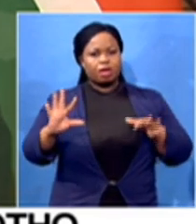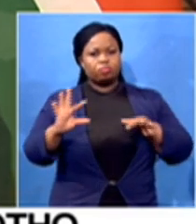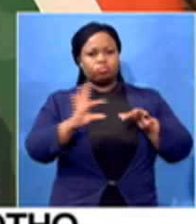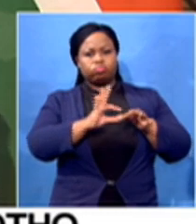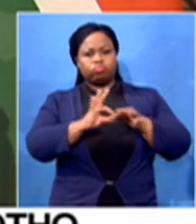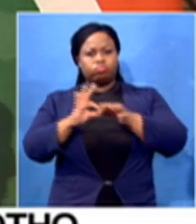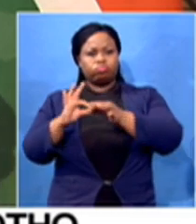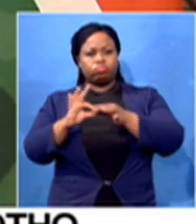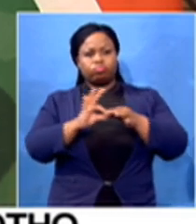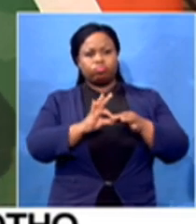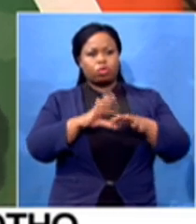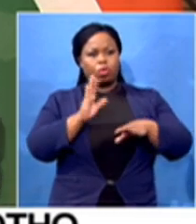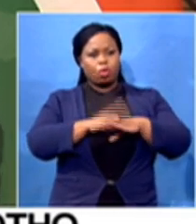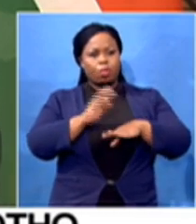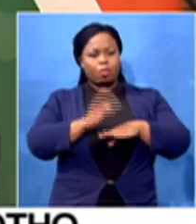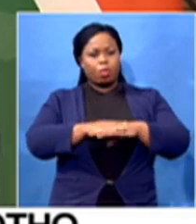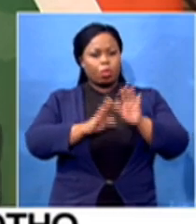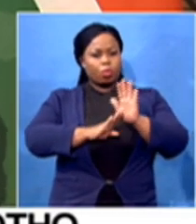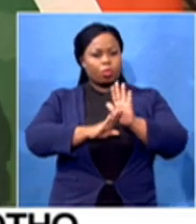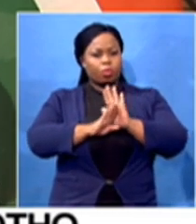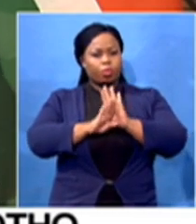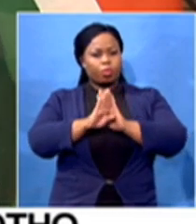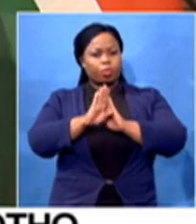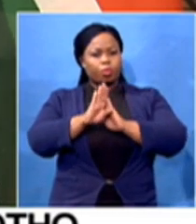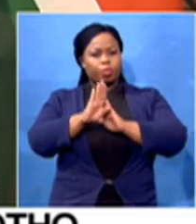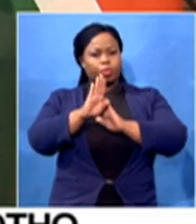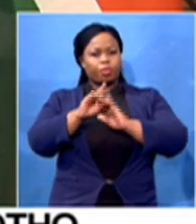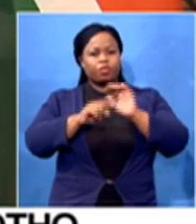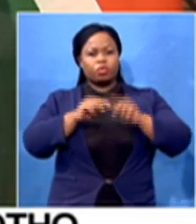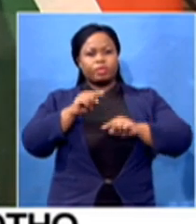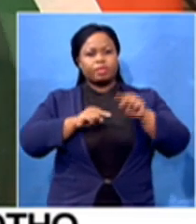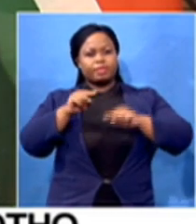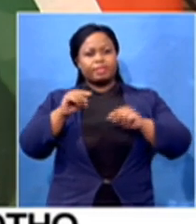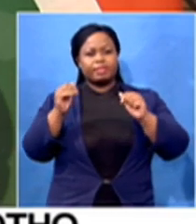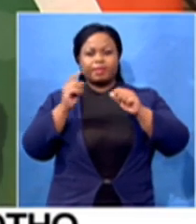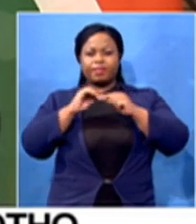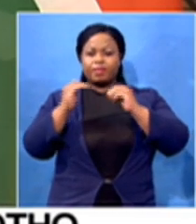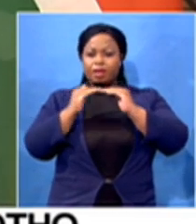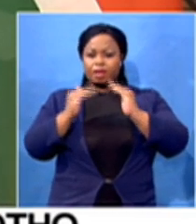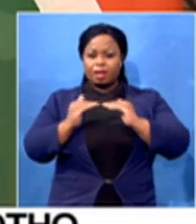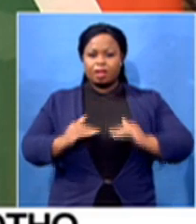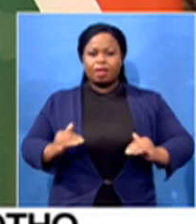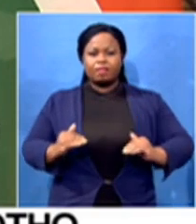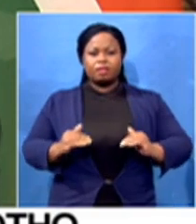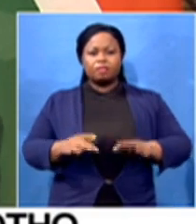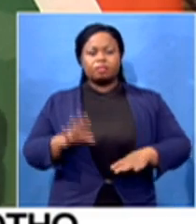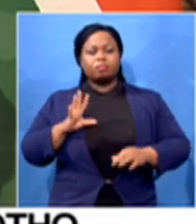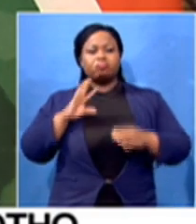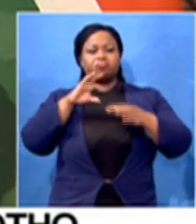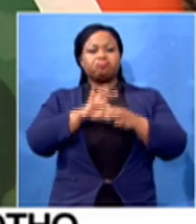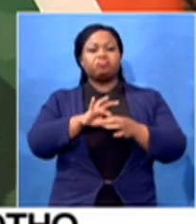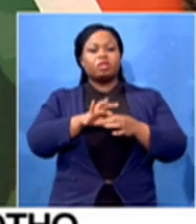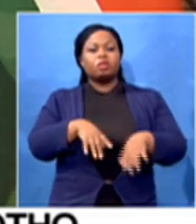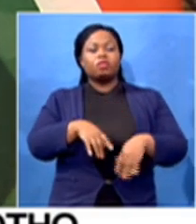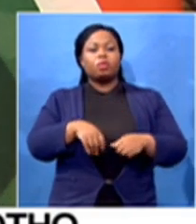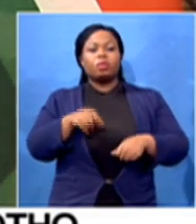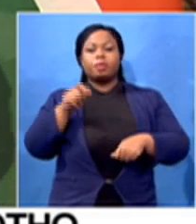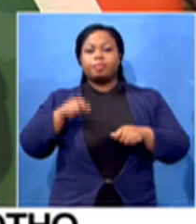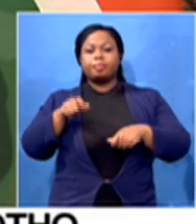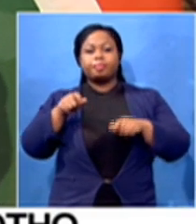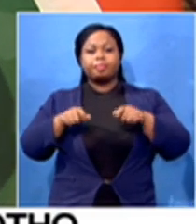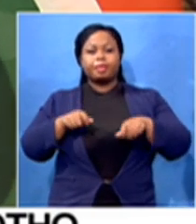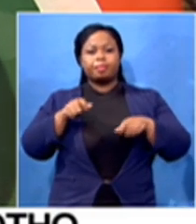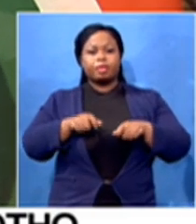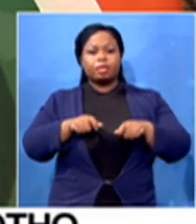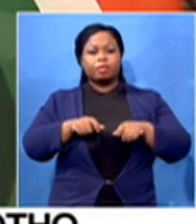and Lesotho at all levels, levels that touch on the movement of people between South Africa